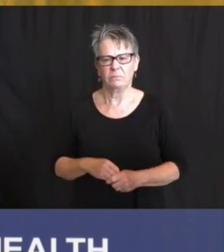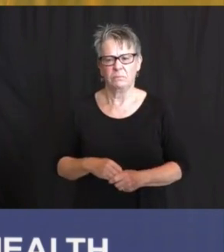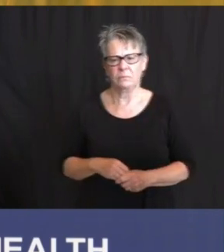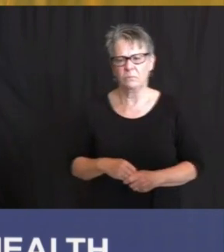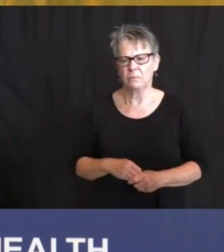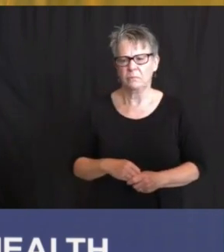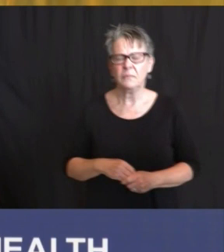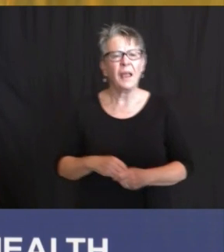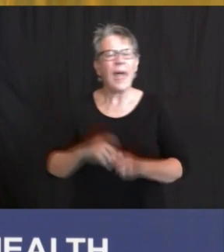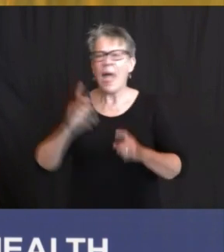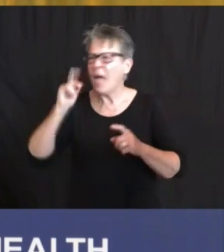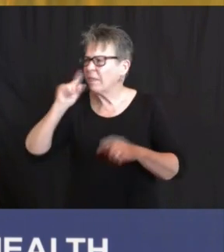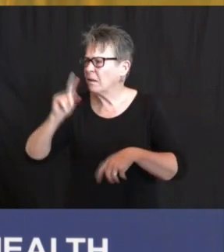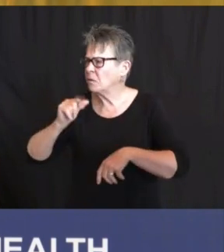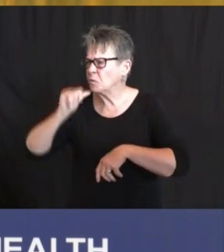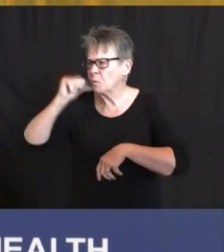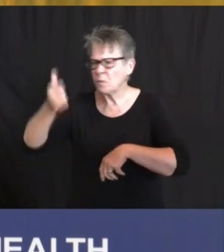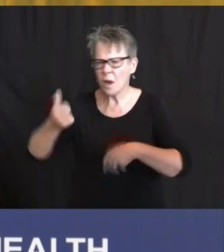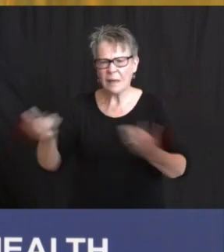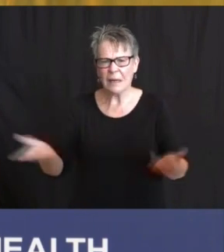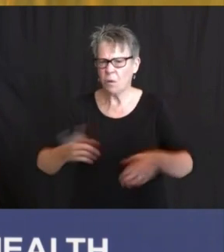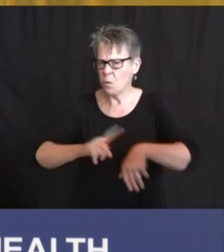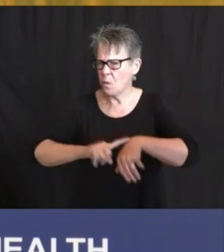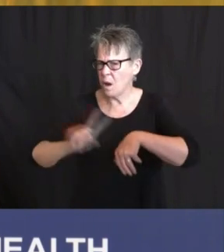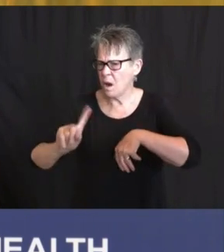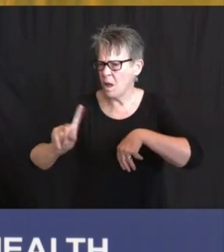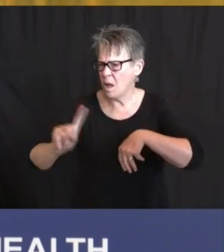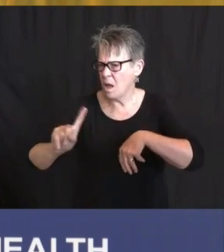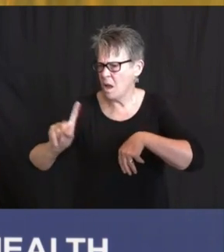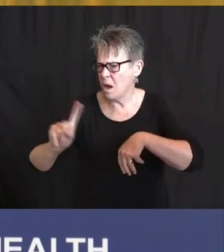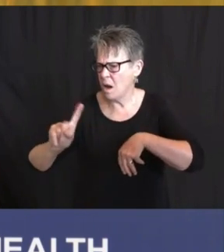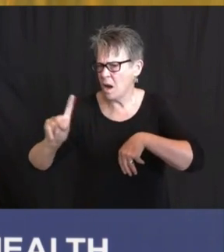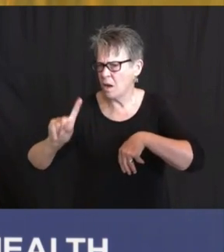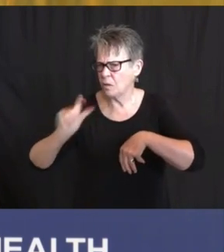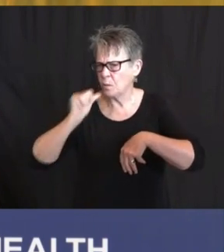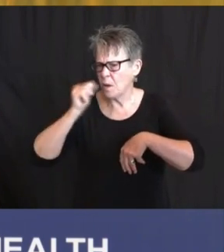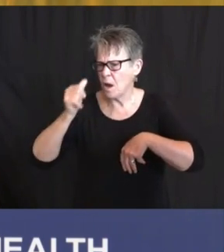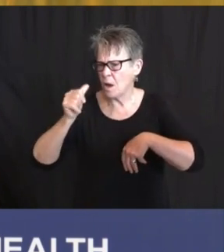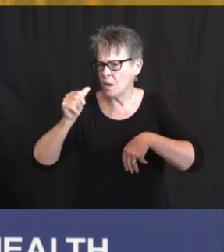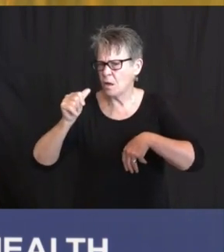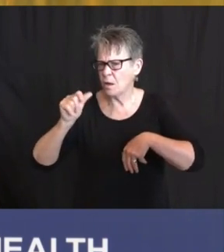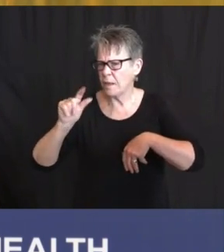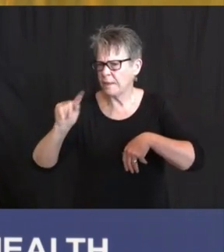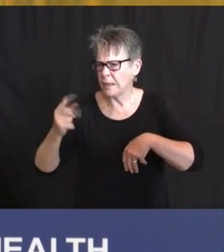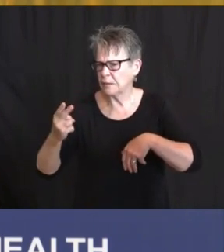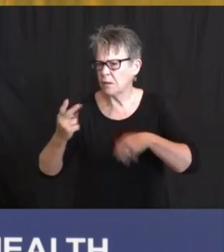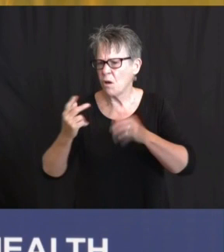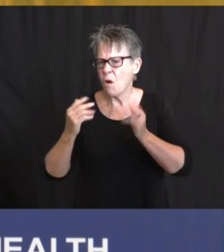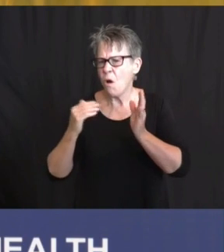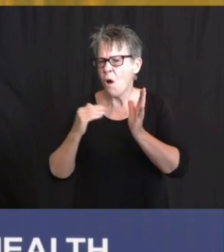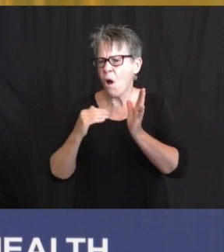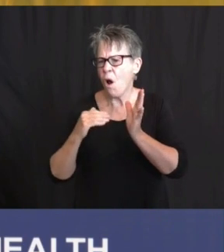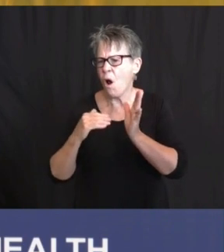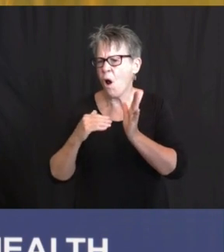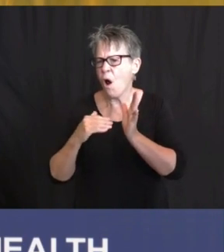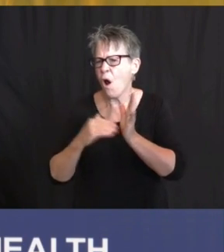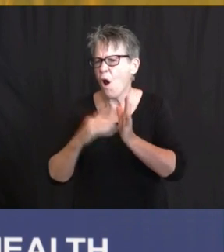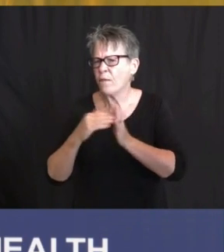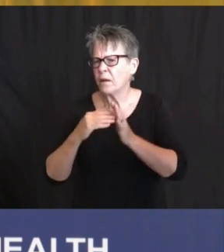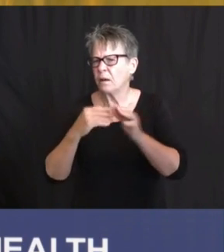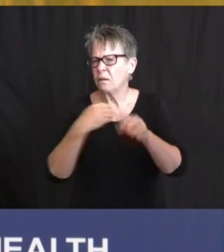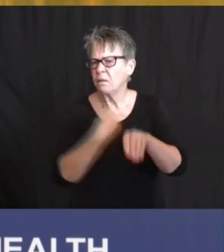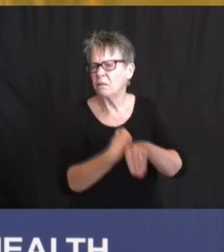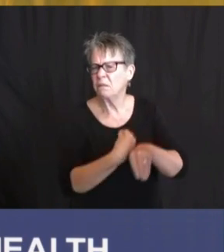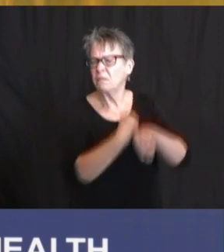but I'm pretty sure on high authority it will not happen tomorrow. So unless you hear otherwise, we'll be with you at 1 o'clock tomorrow. We're going to be earlier,